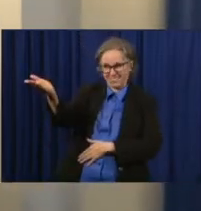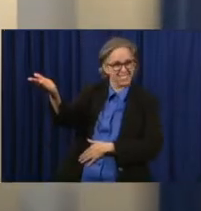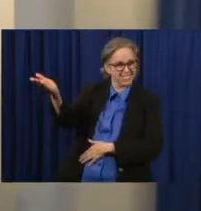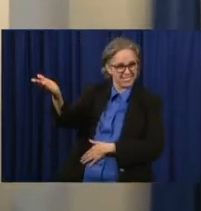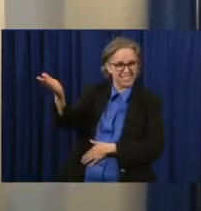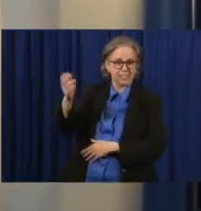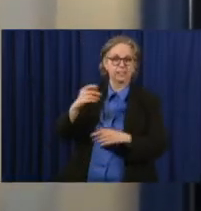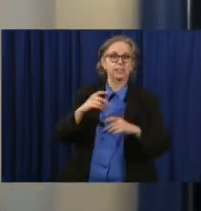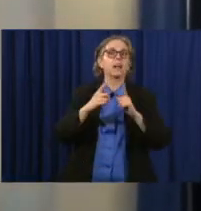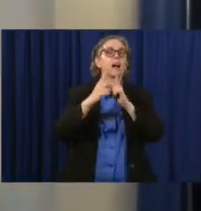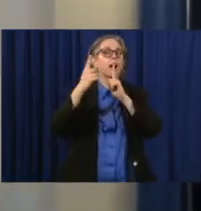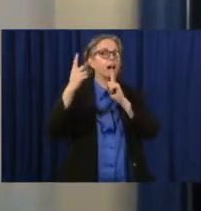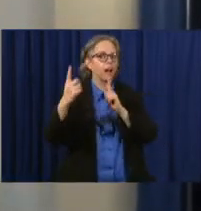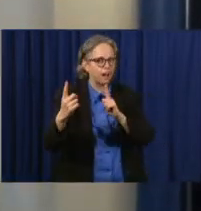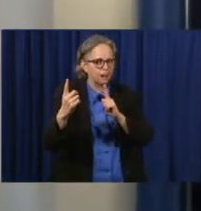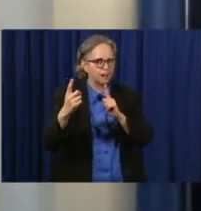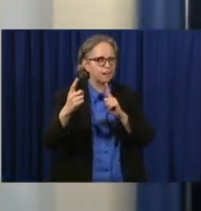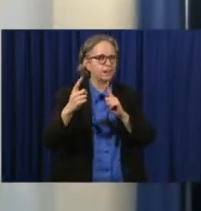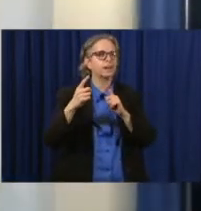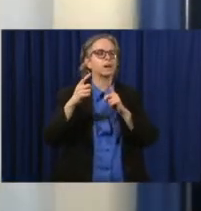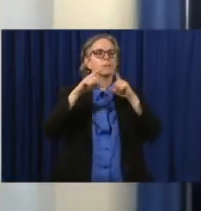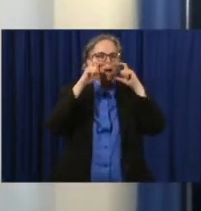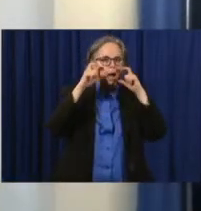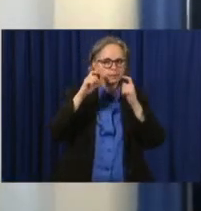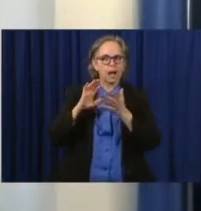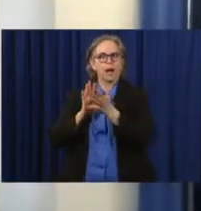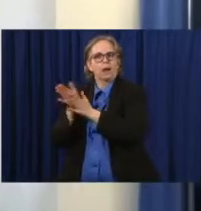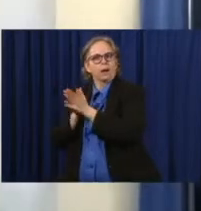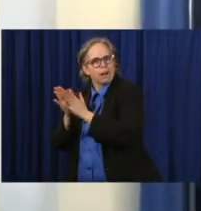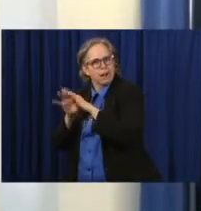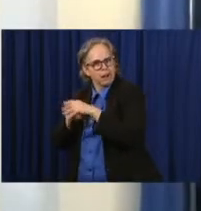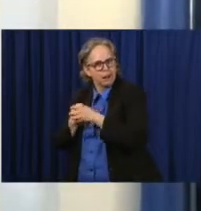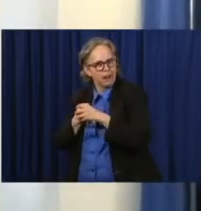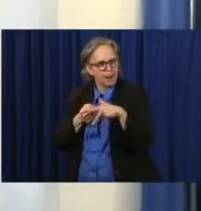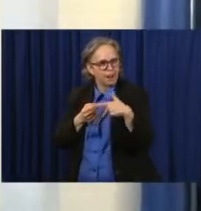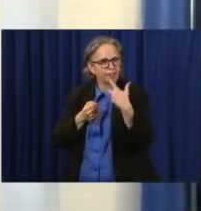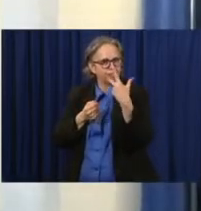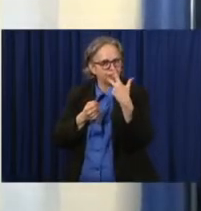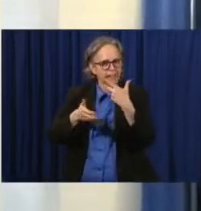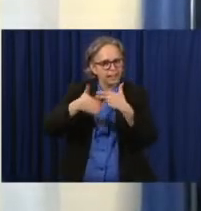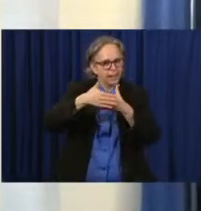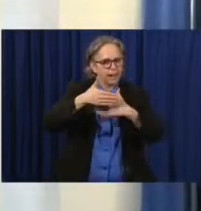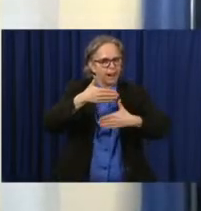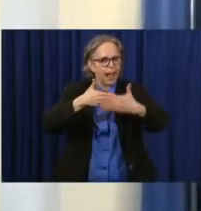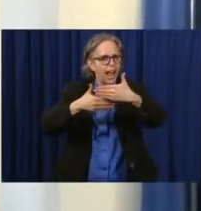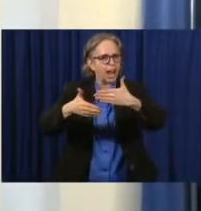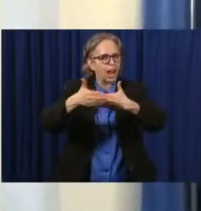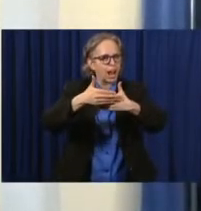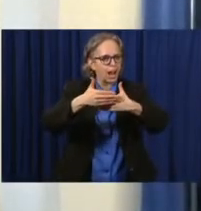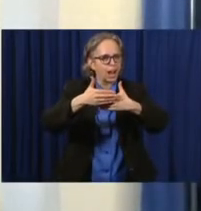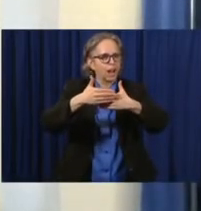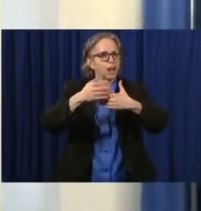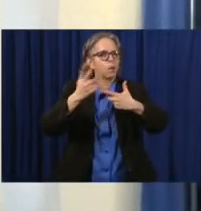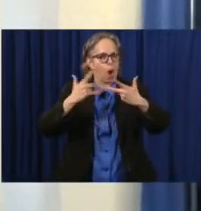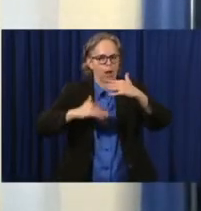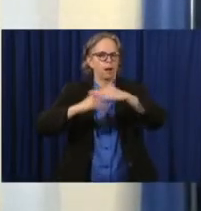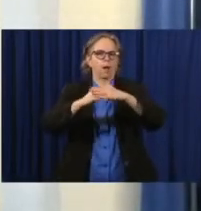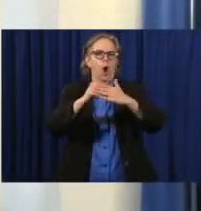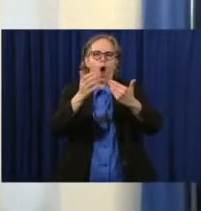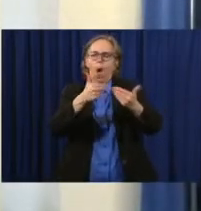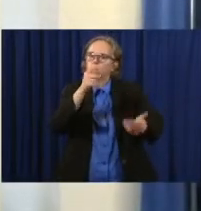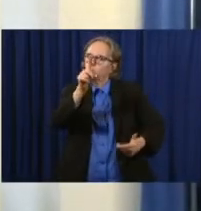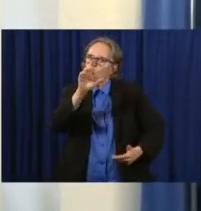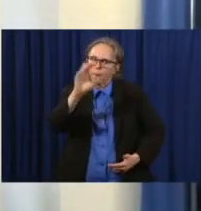situations and doing other things like washing your hands, all of that together gets you closer to that 100% and stops us